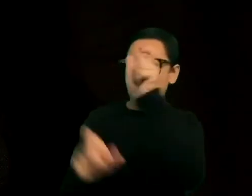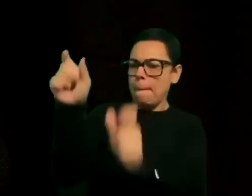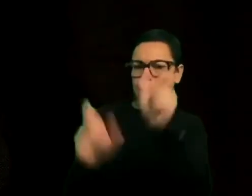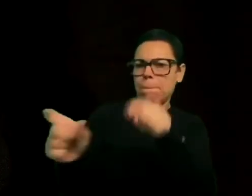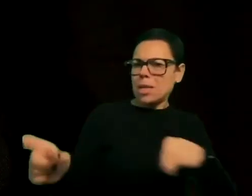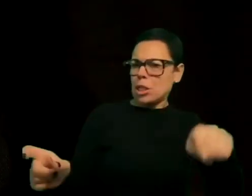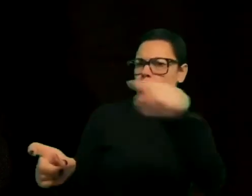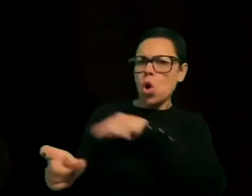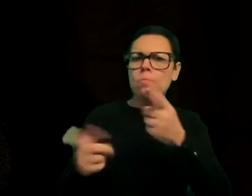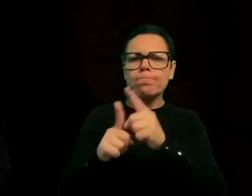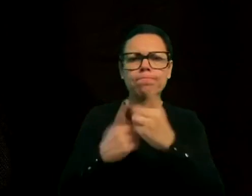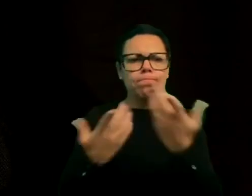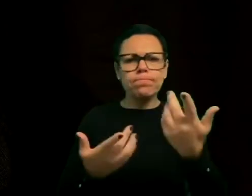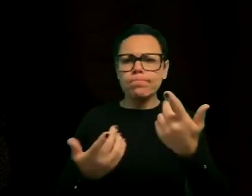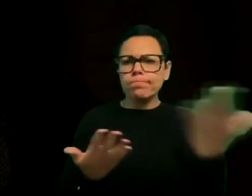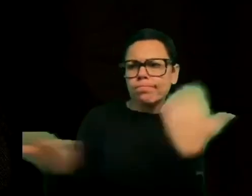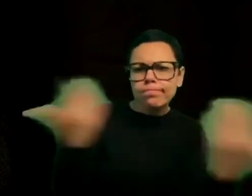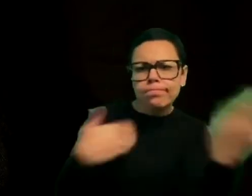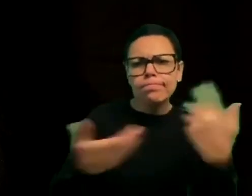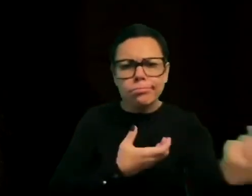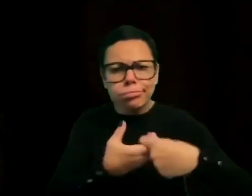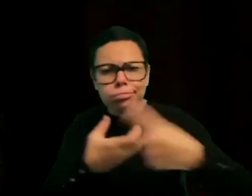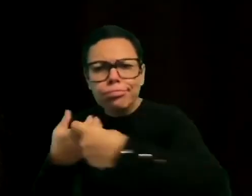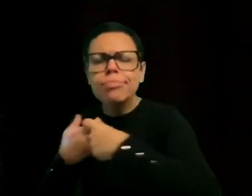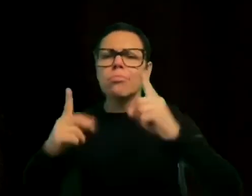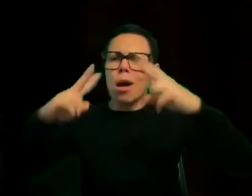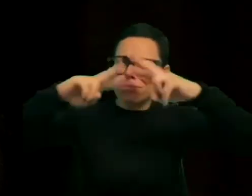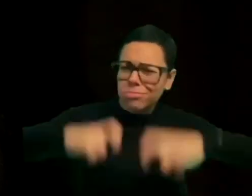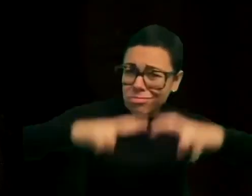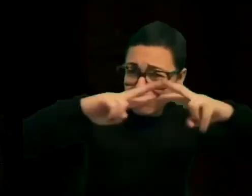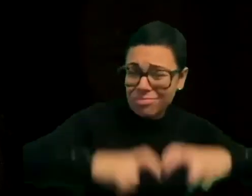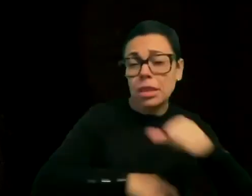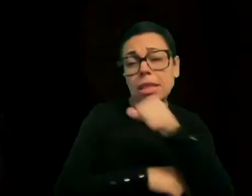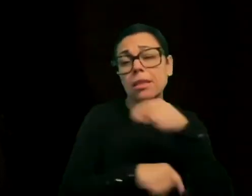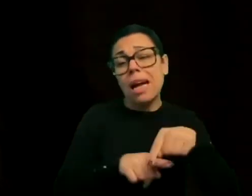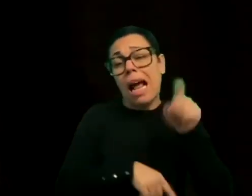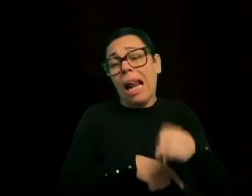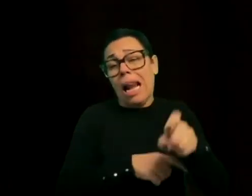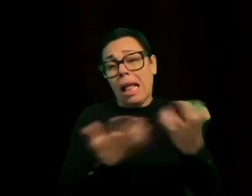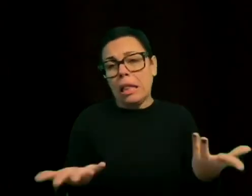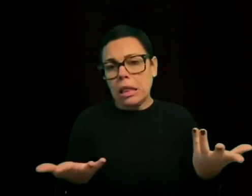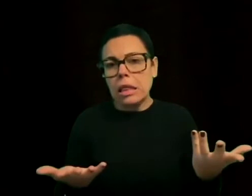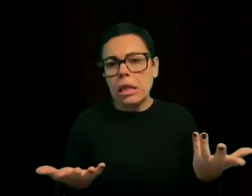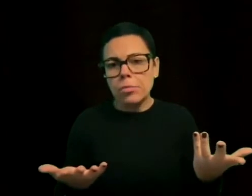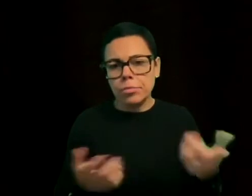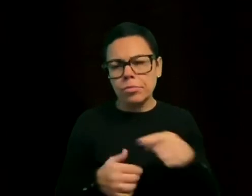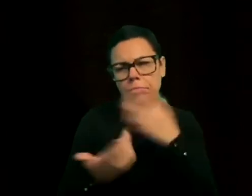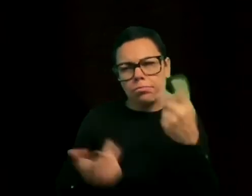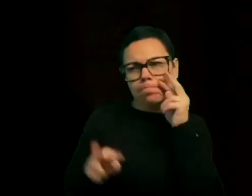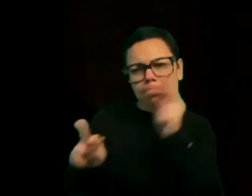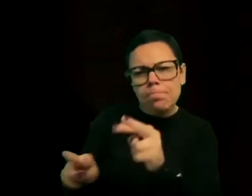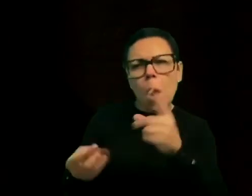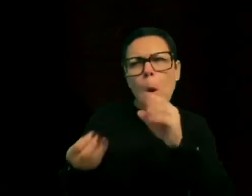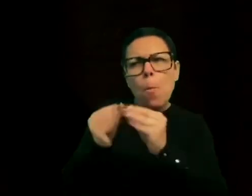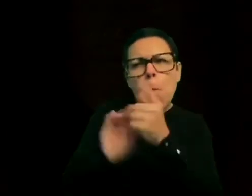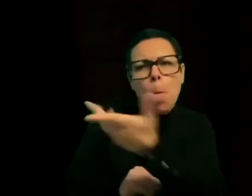on analysis. What really makes sense here? What are the relevant issues? Because we often hear